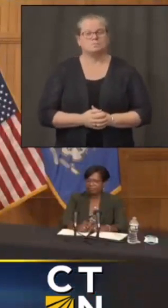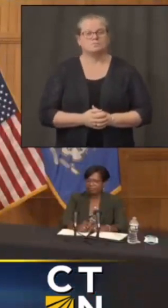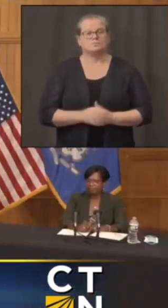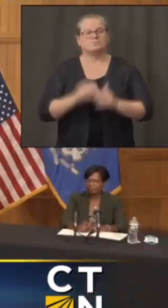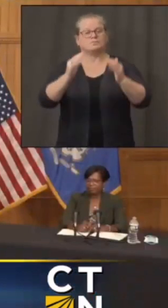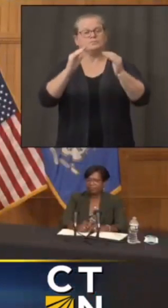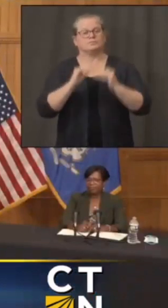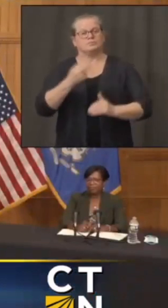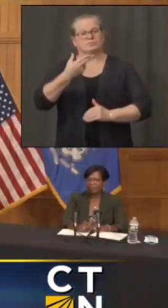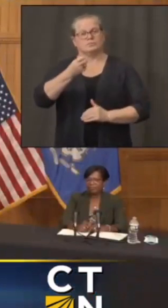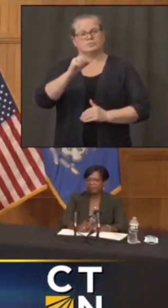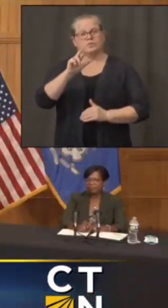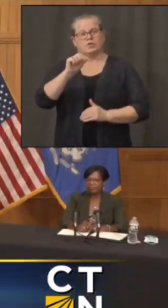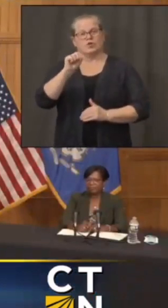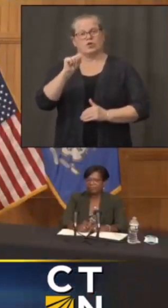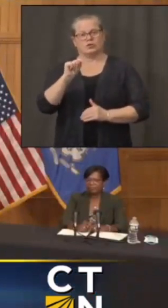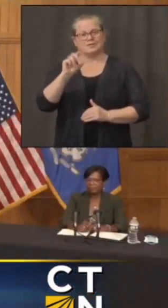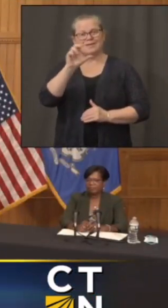Hearst, Connecticut Media.